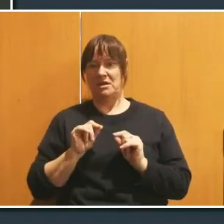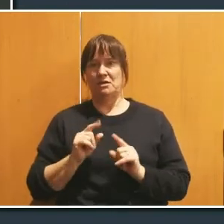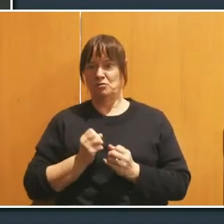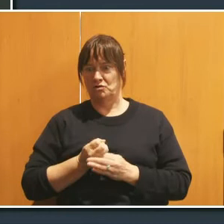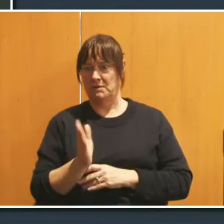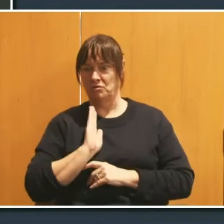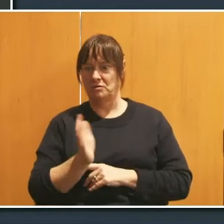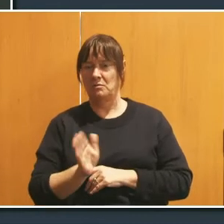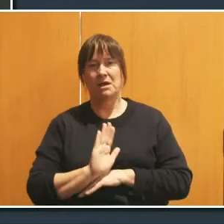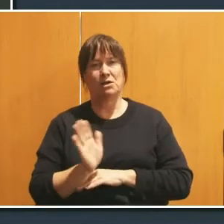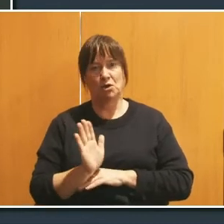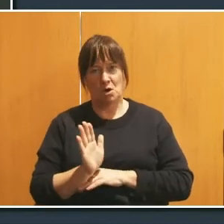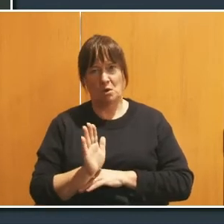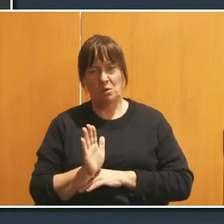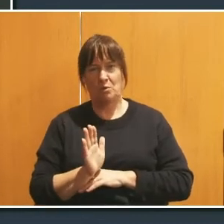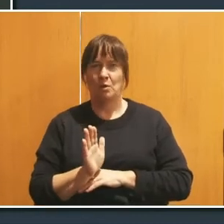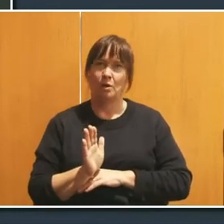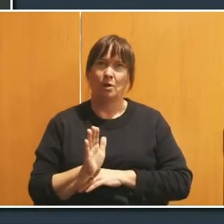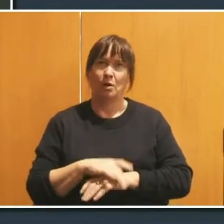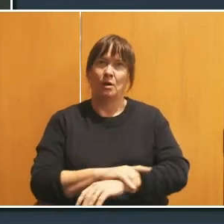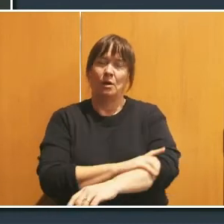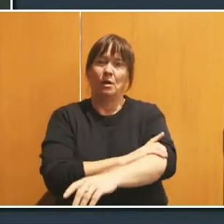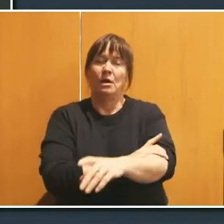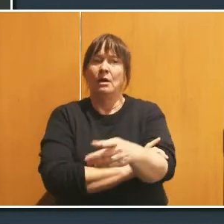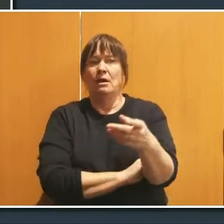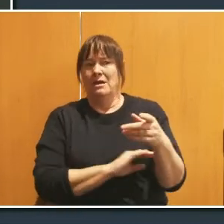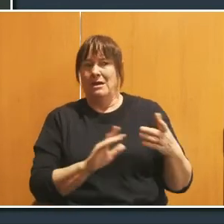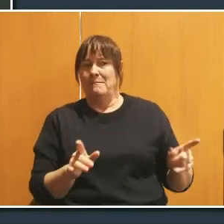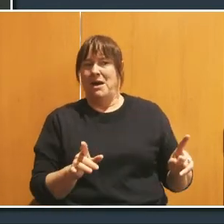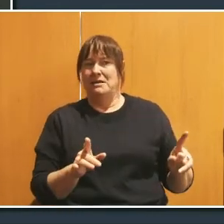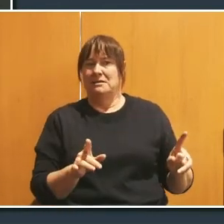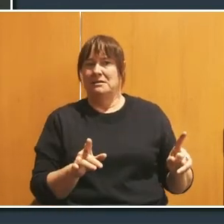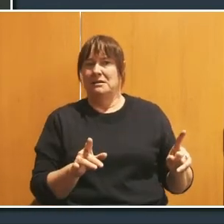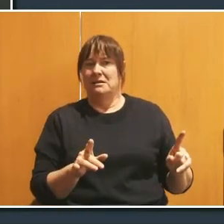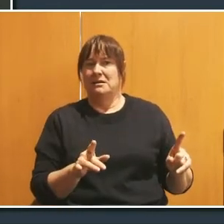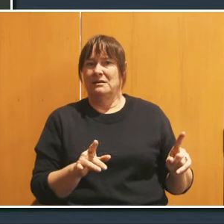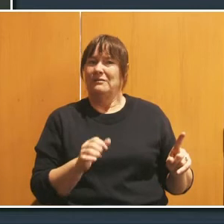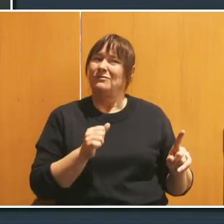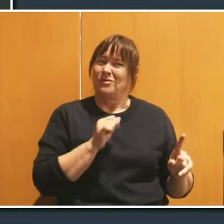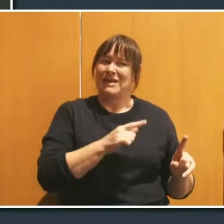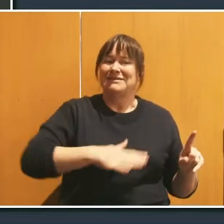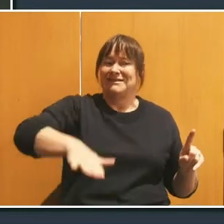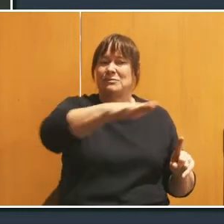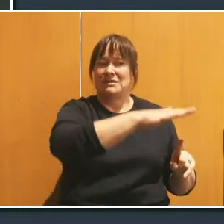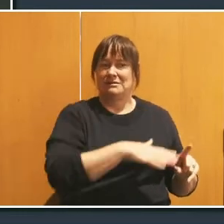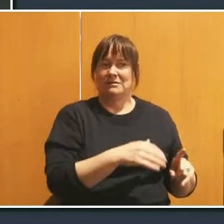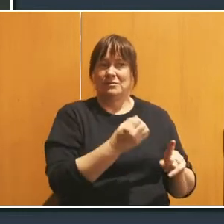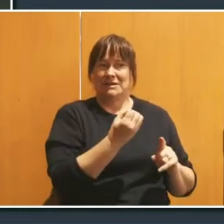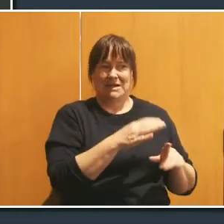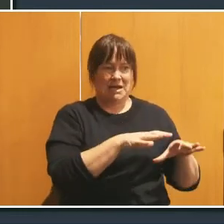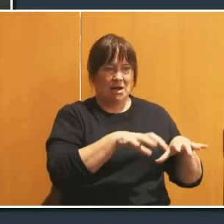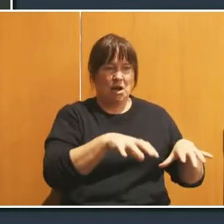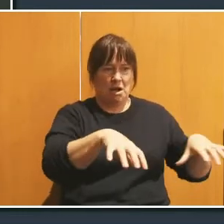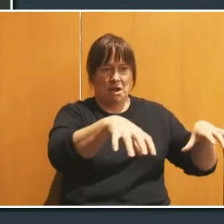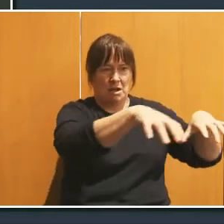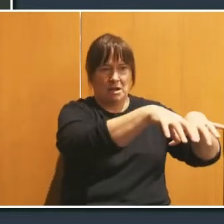unless the city has put in a bunch of infrastructure, but in our case, the city didn't put in any infrastructure. So I think there needs